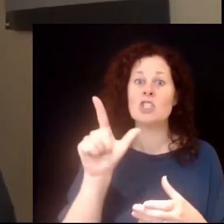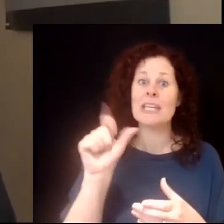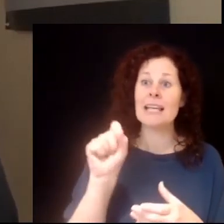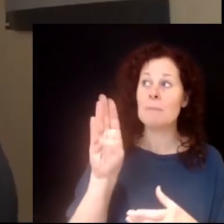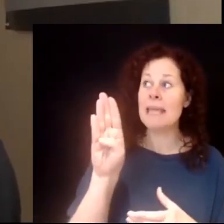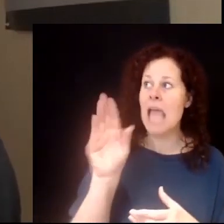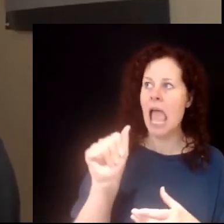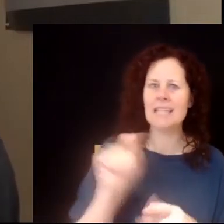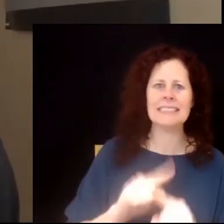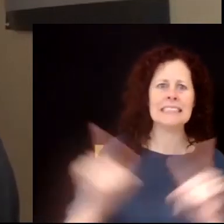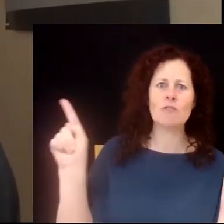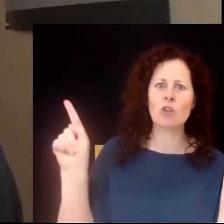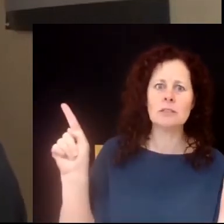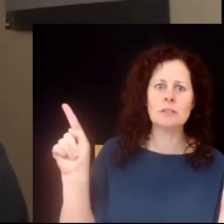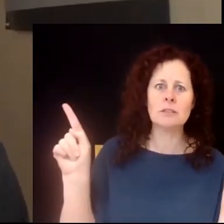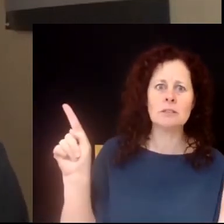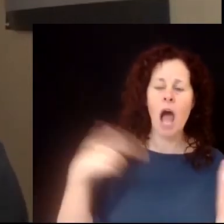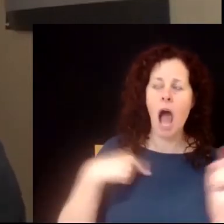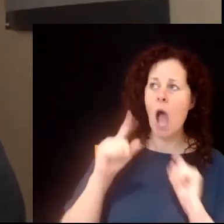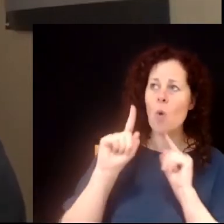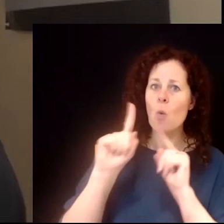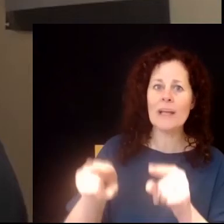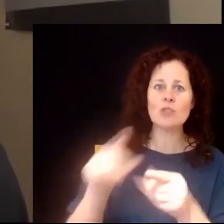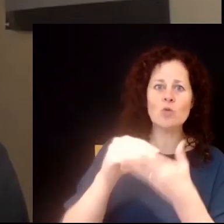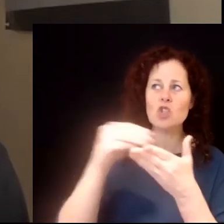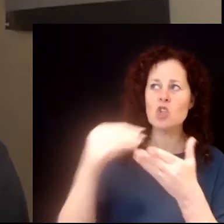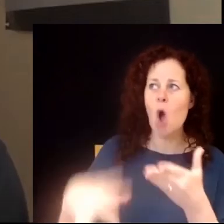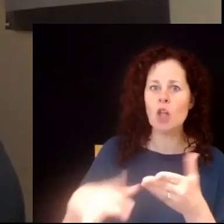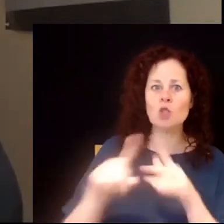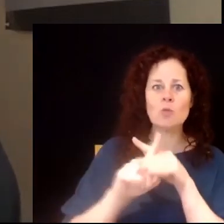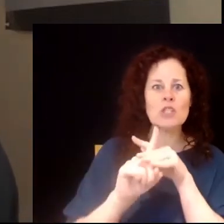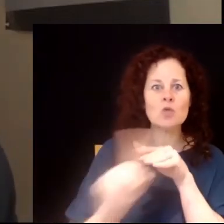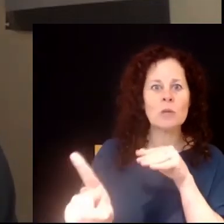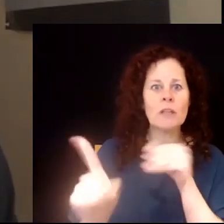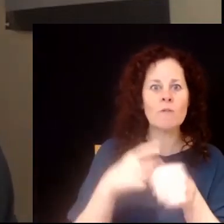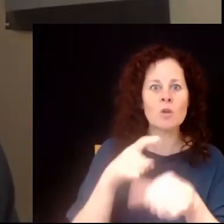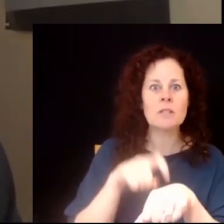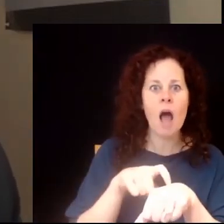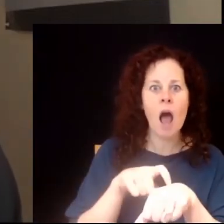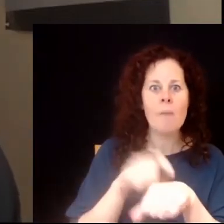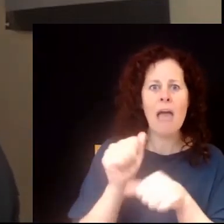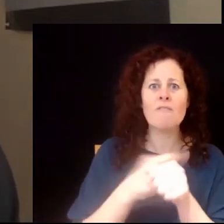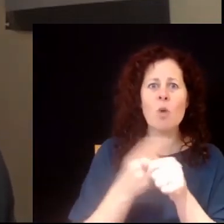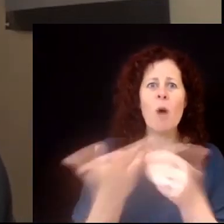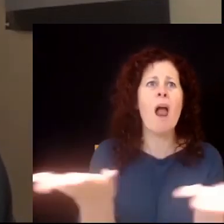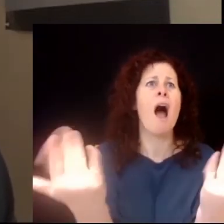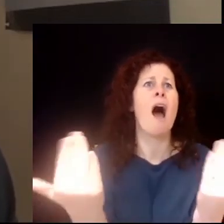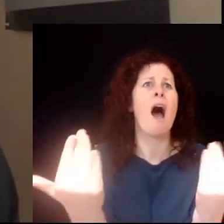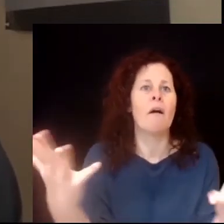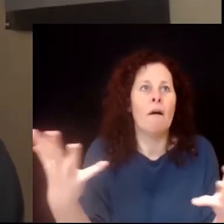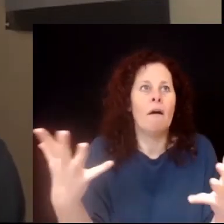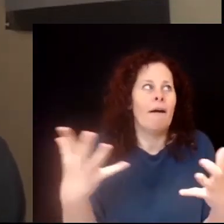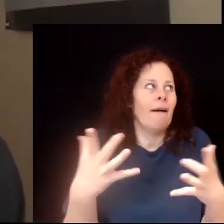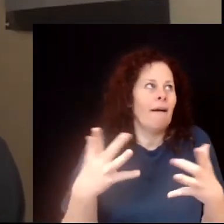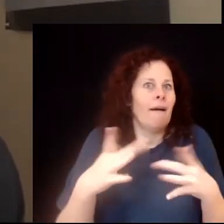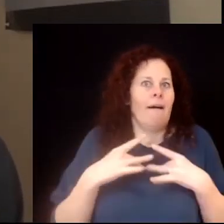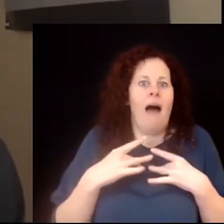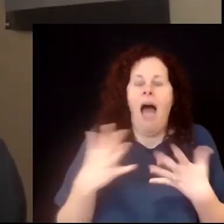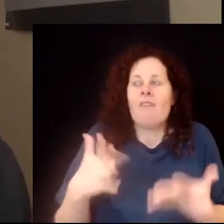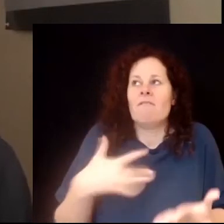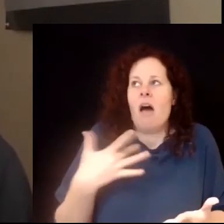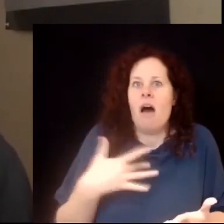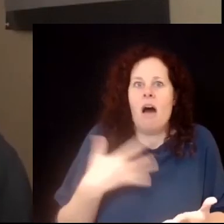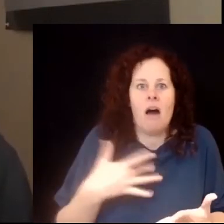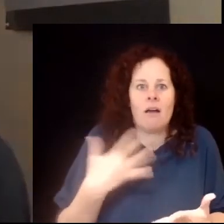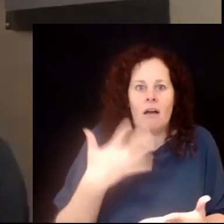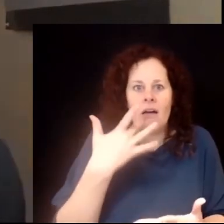that way with GSBA. When I went to the Scholars Retreat for the first time, I was met with open arms immediately. Everybody was so